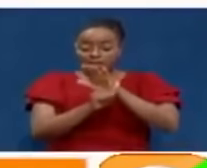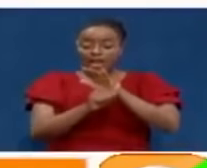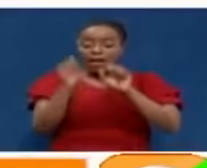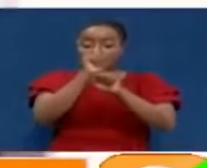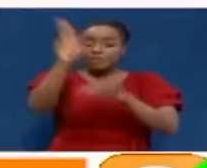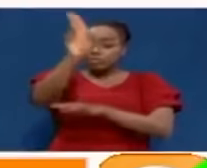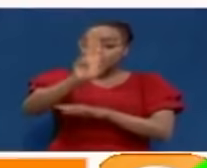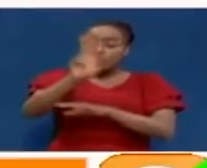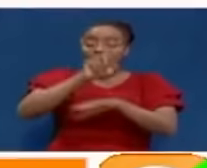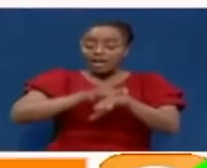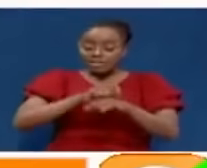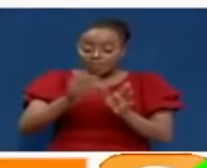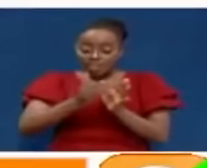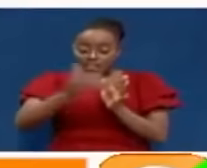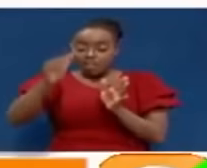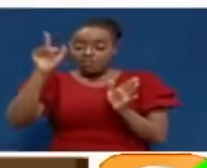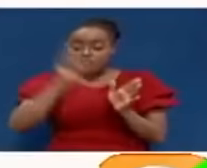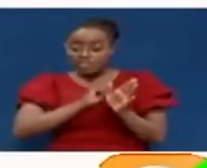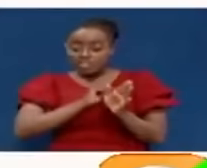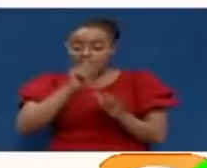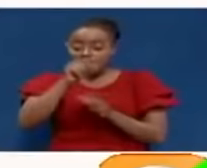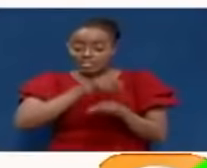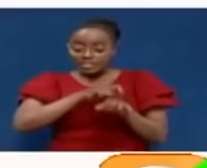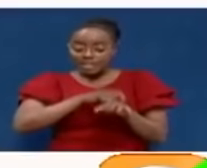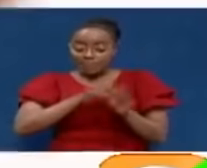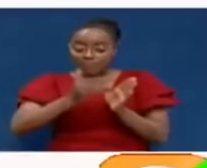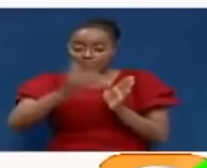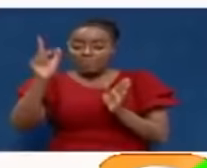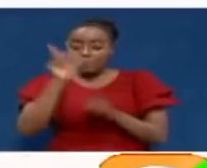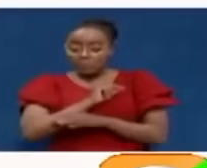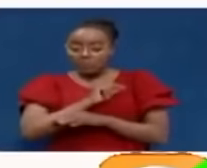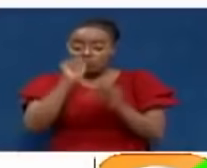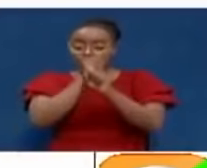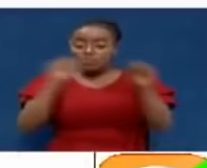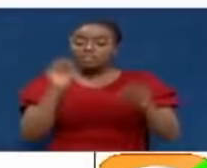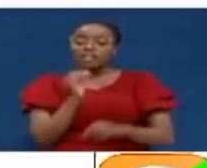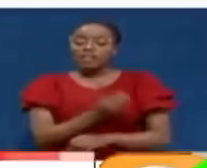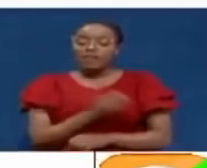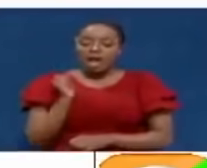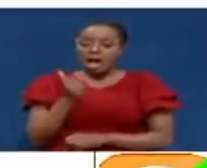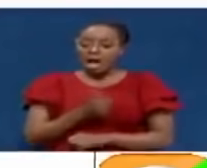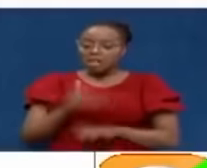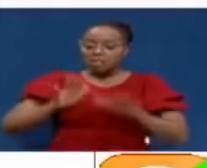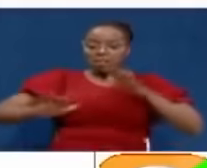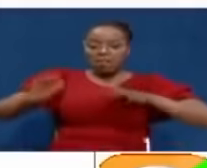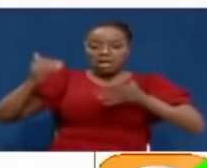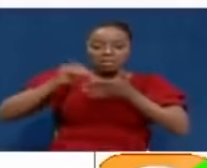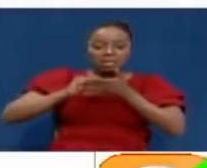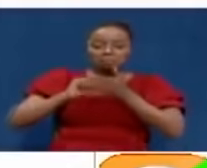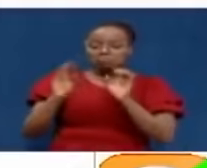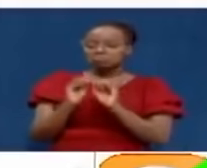Muigai Kenyatta. Ikimalizika hiyo kipindi ya rais wetu, haturudi nyuma